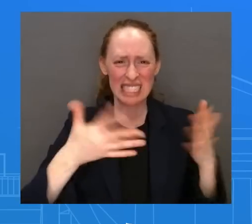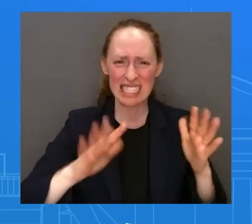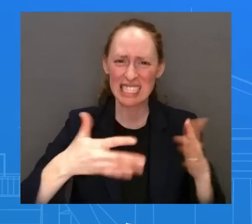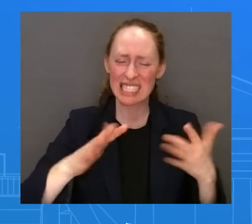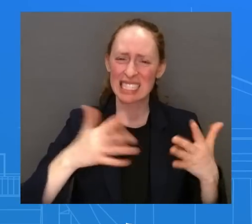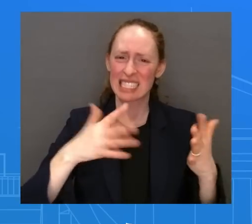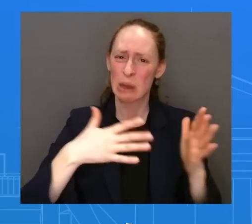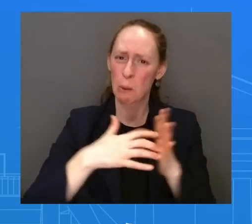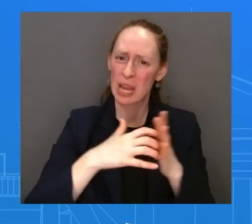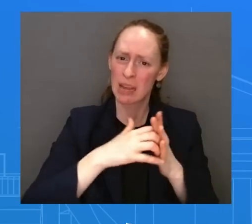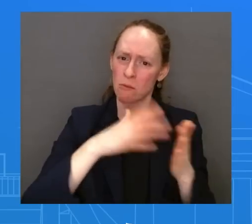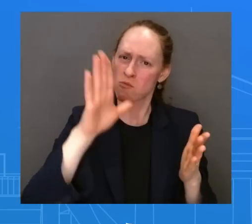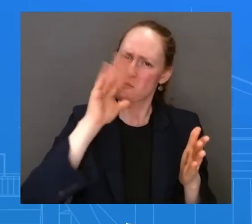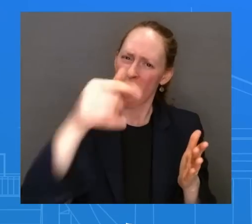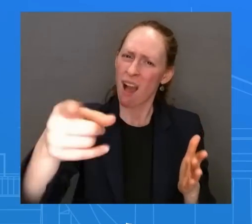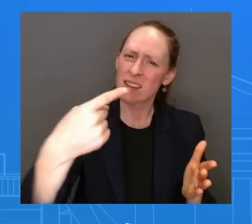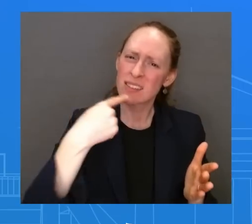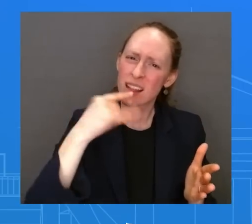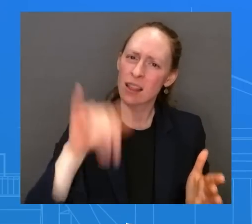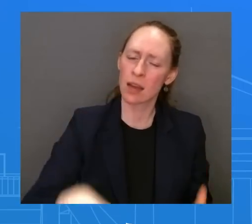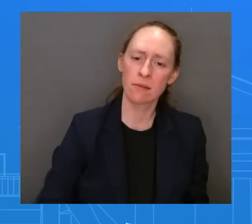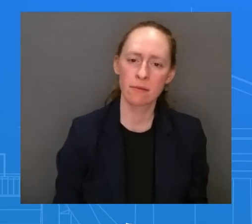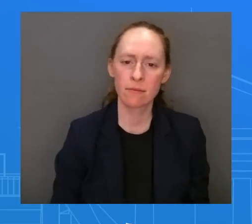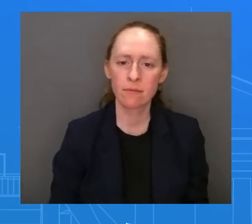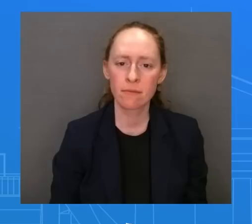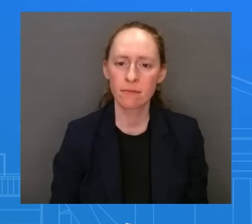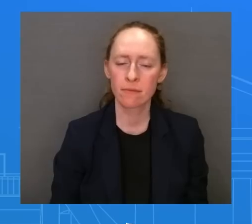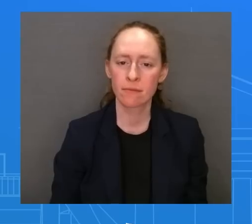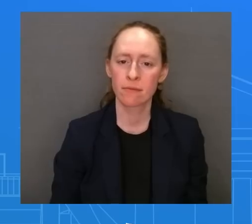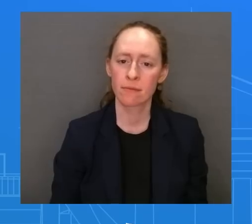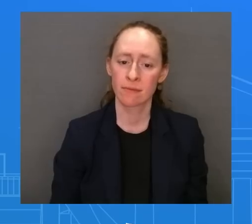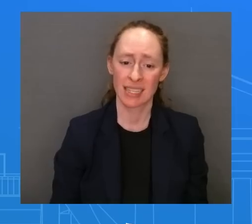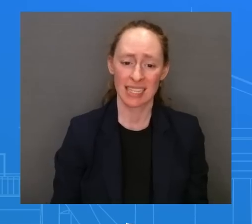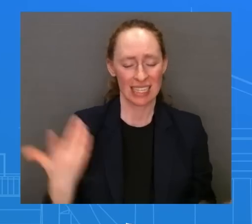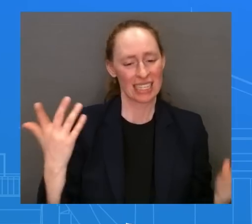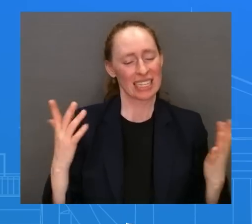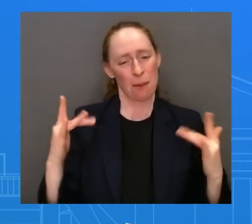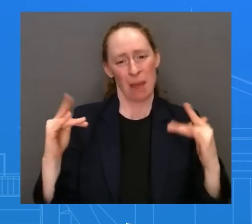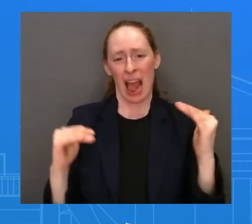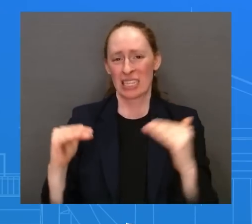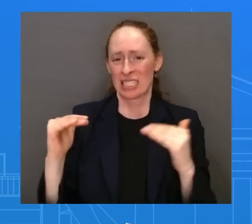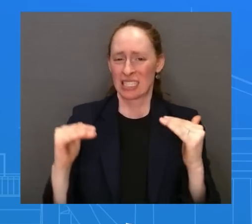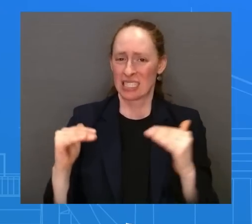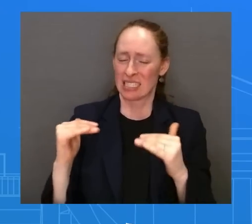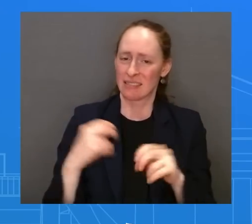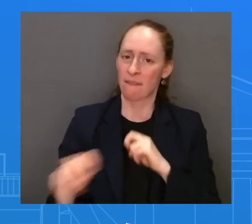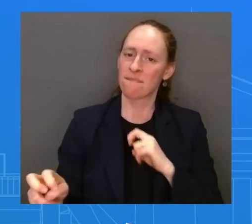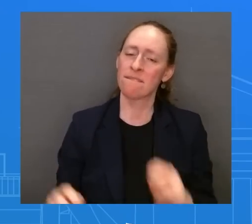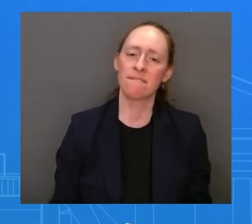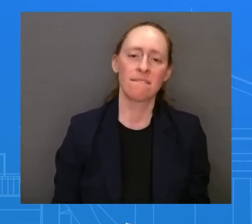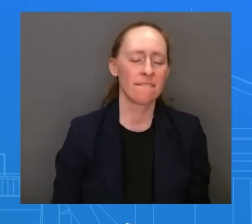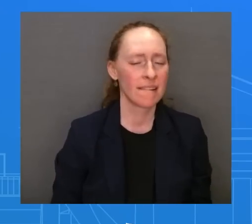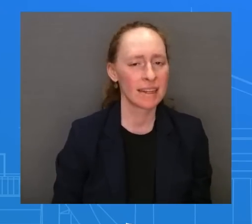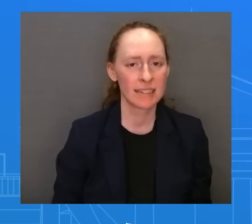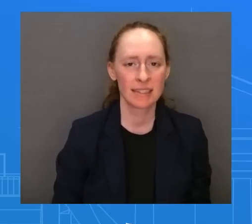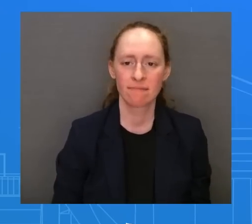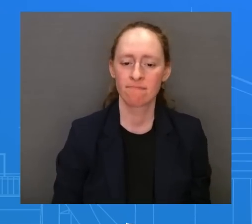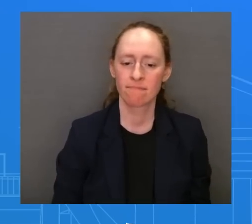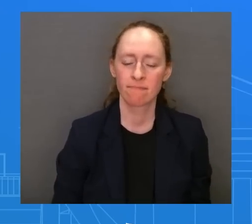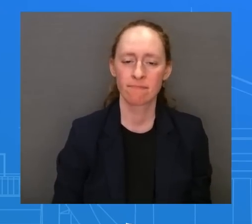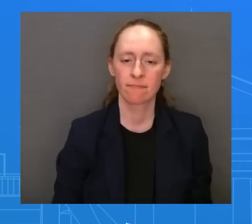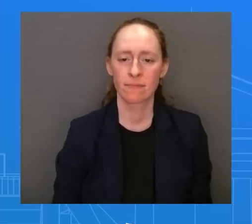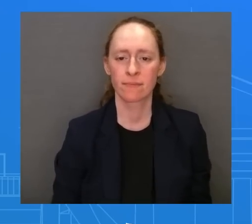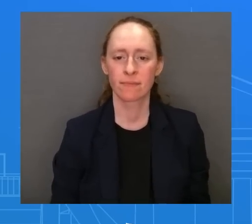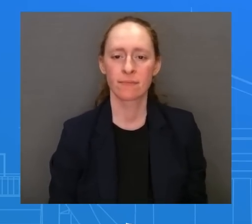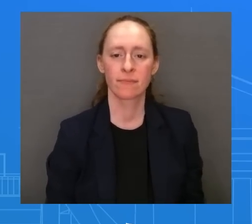and um uh we were having internal conversations in fact we had conversations with the ghani government